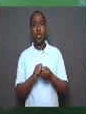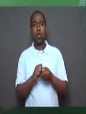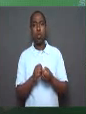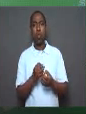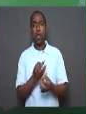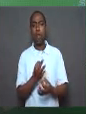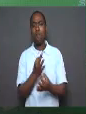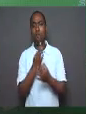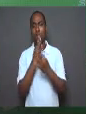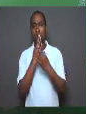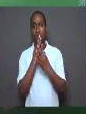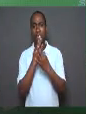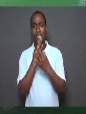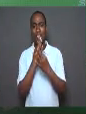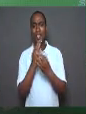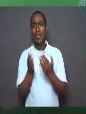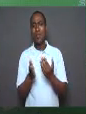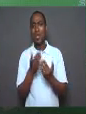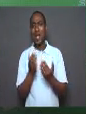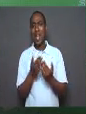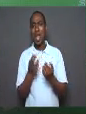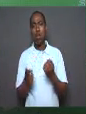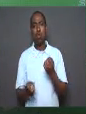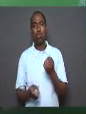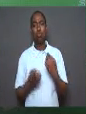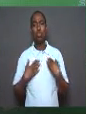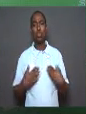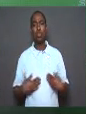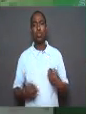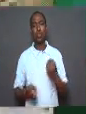is easily stored in the body.